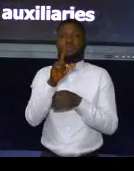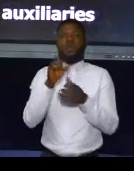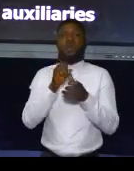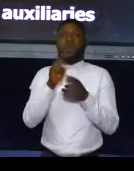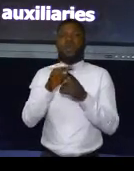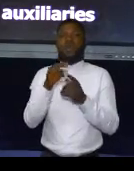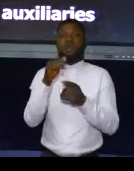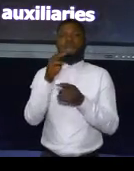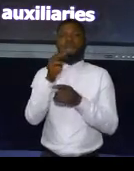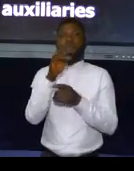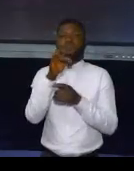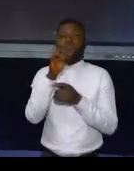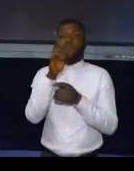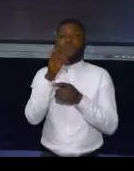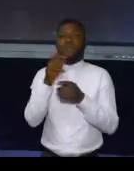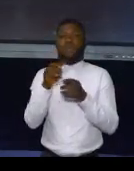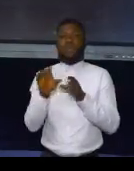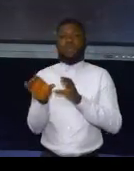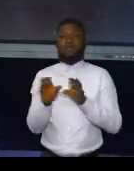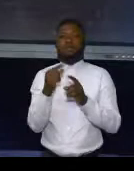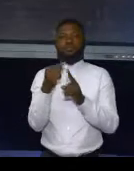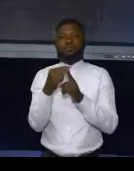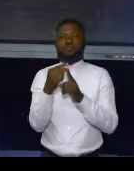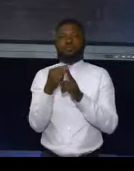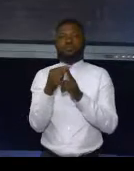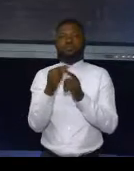or modal auxiliaries.